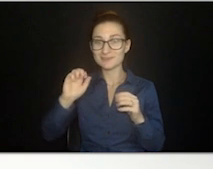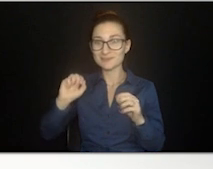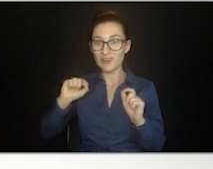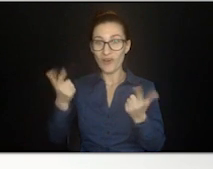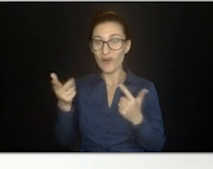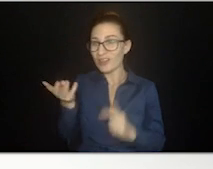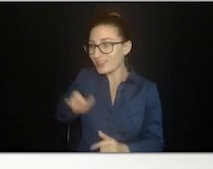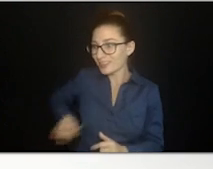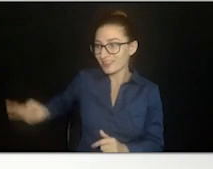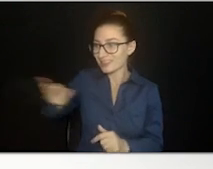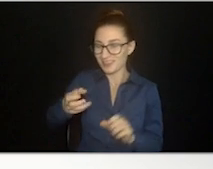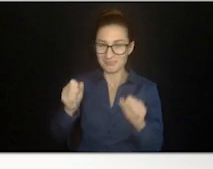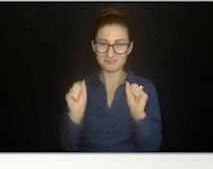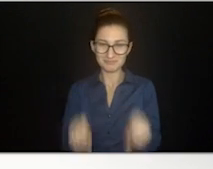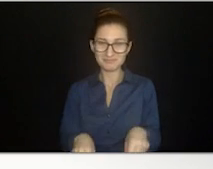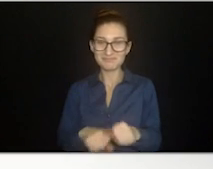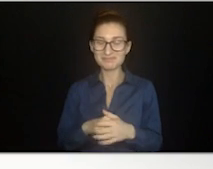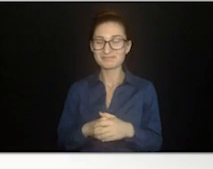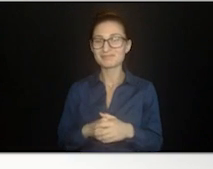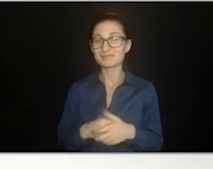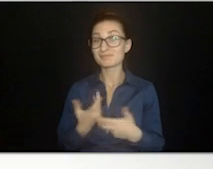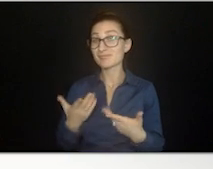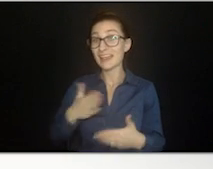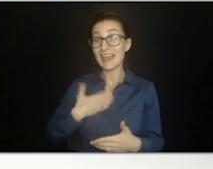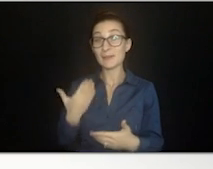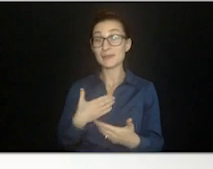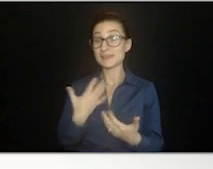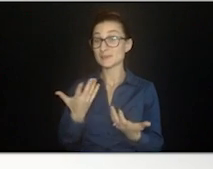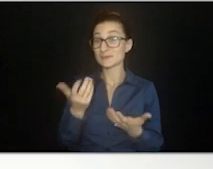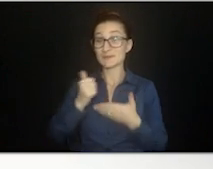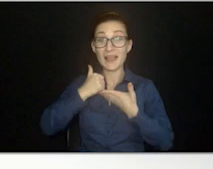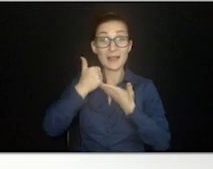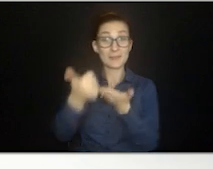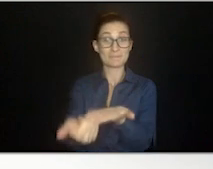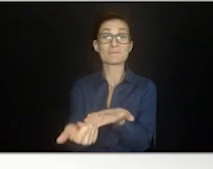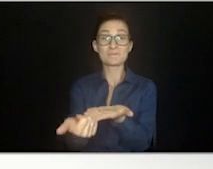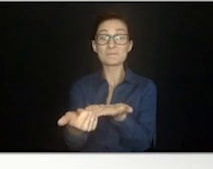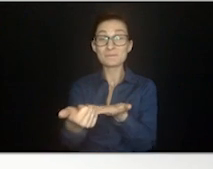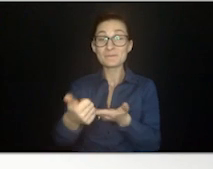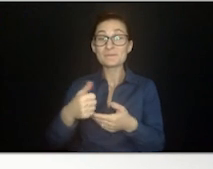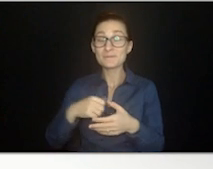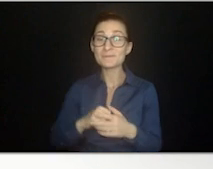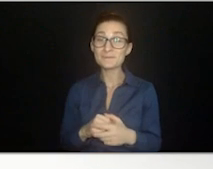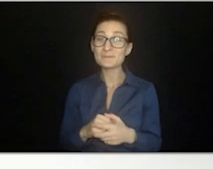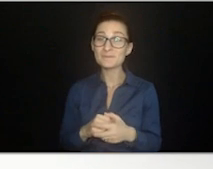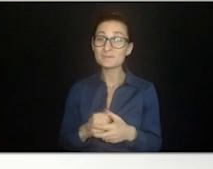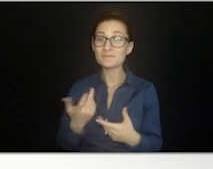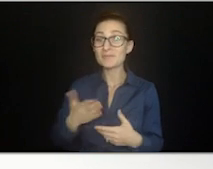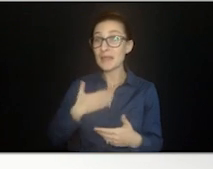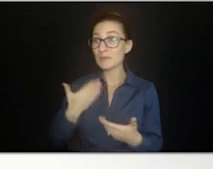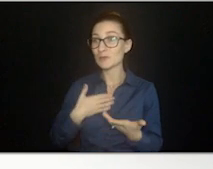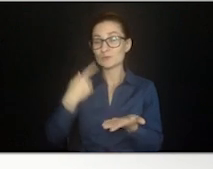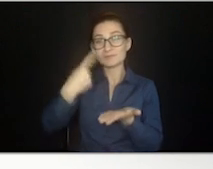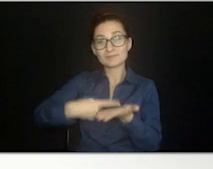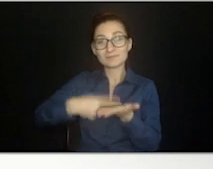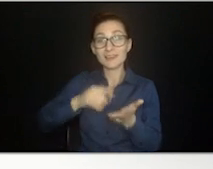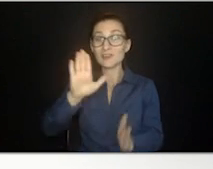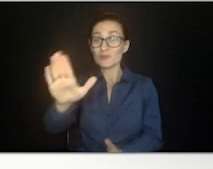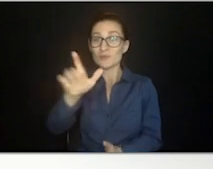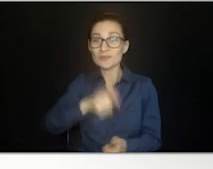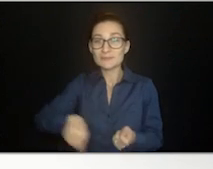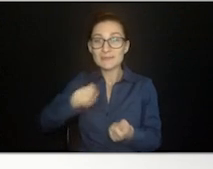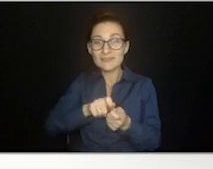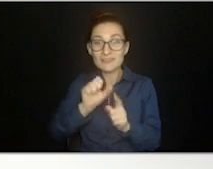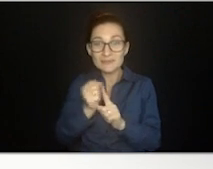whatever your preference is, and we are always happy to have you here, and we're always happy to talk about your specific needs